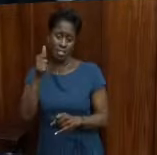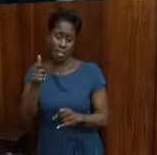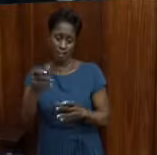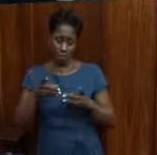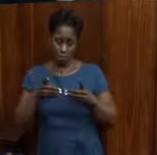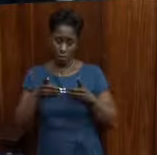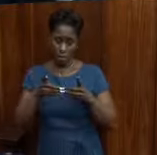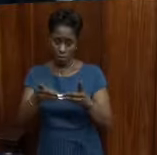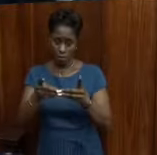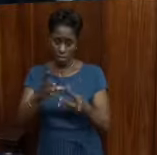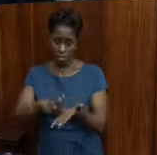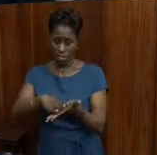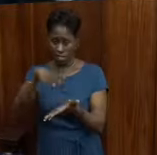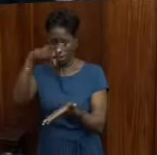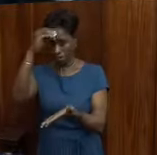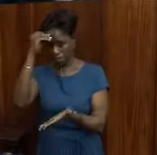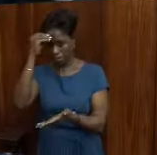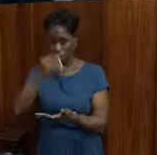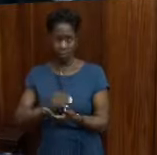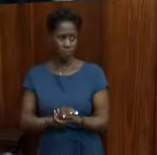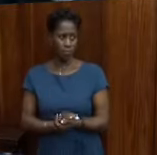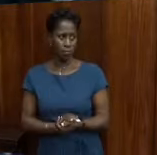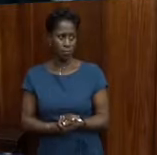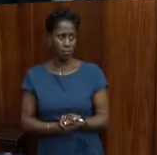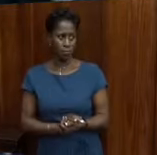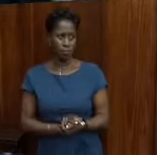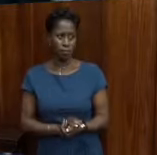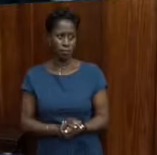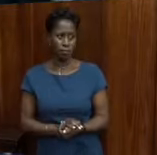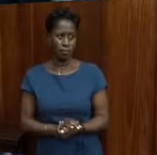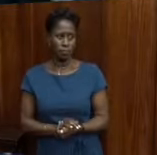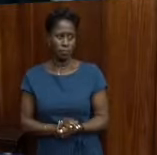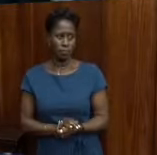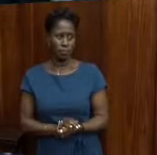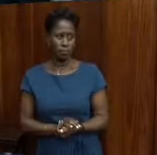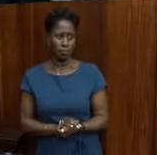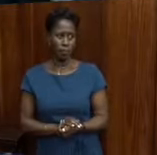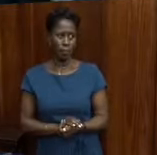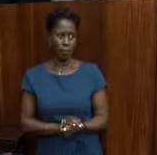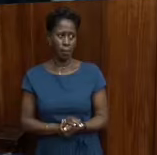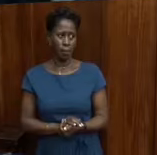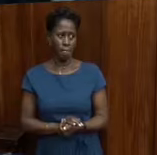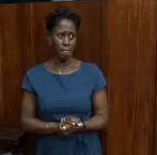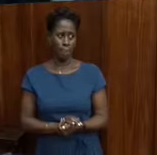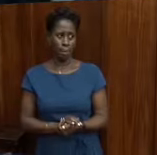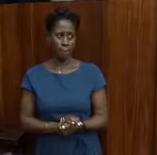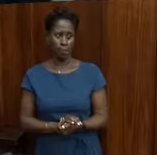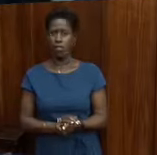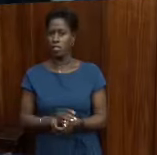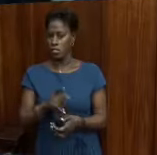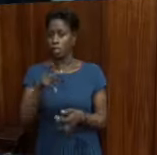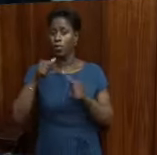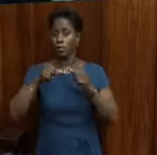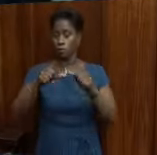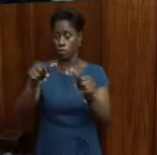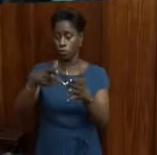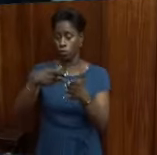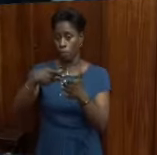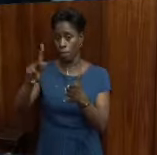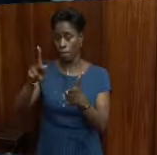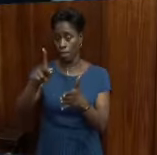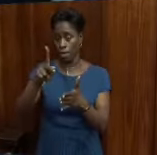of institutional financial impediments. In this regard, we will continue to pay facility fees for